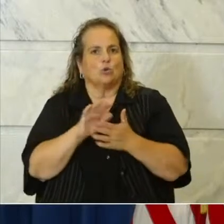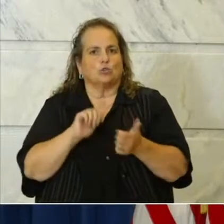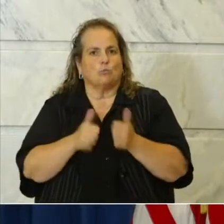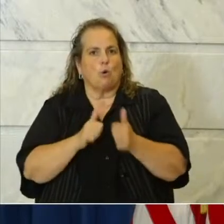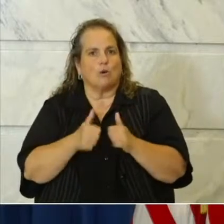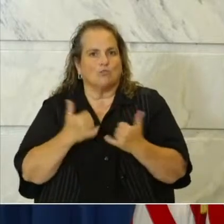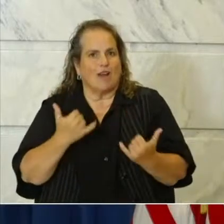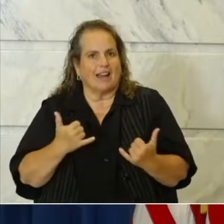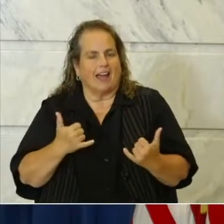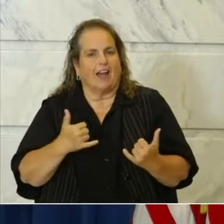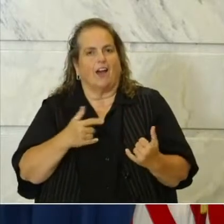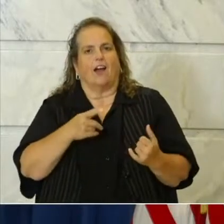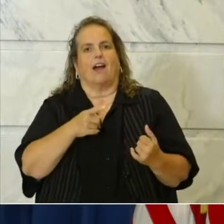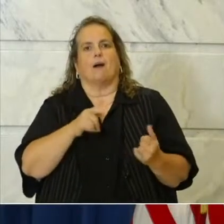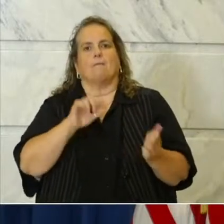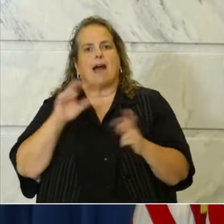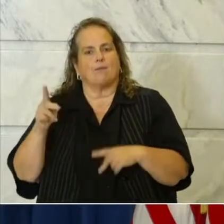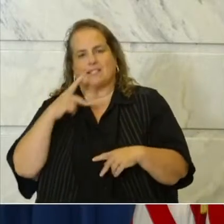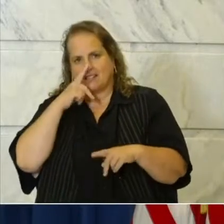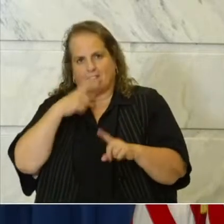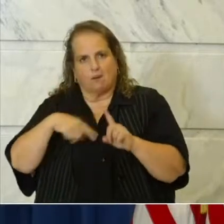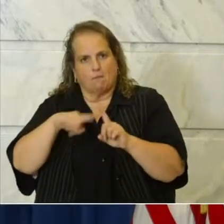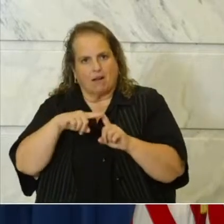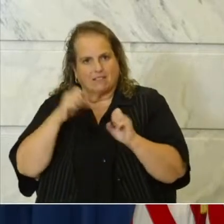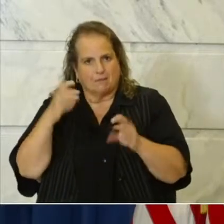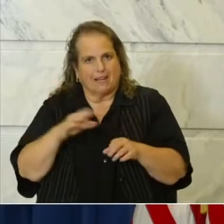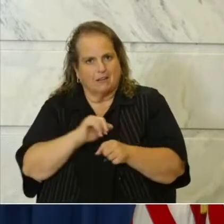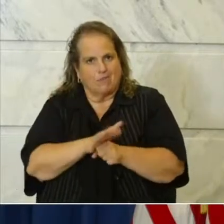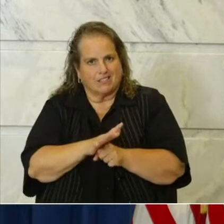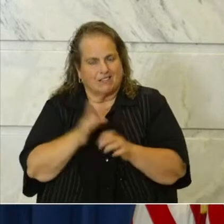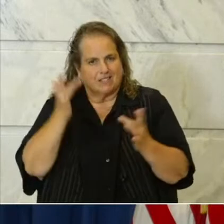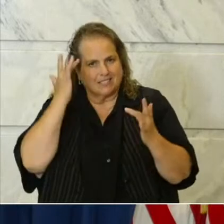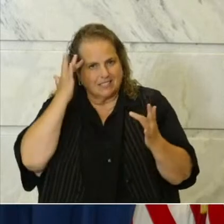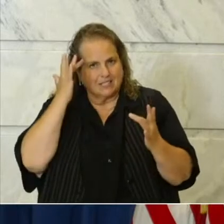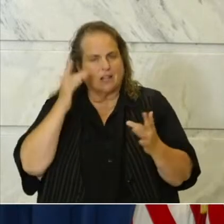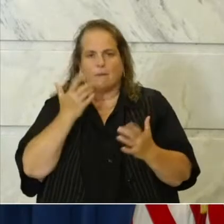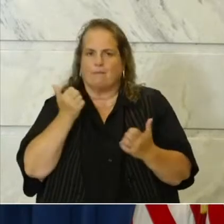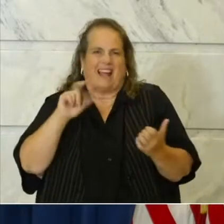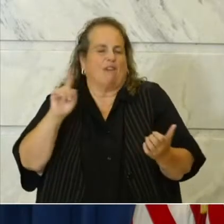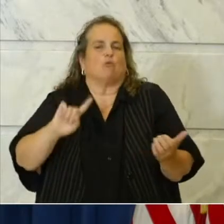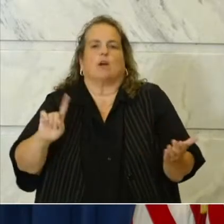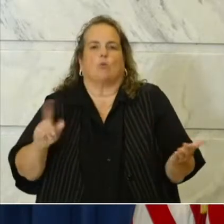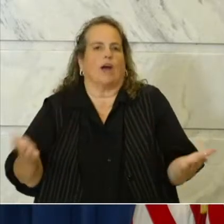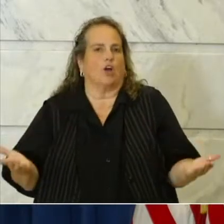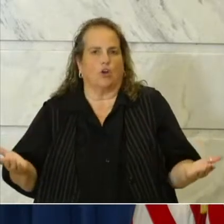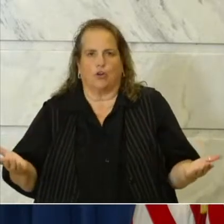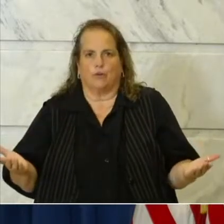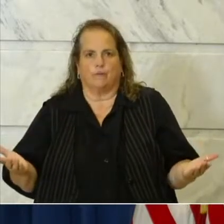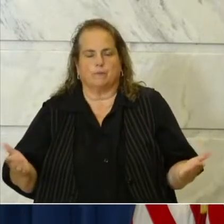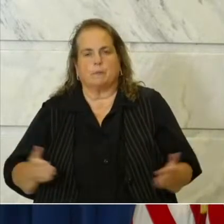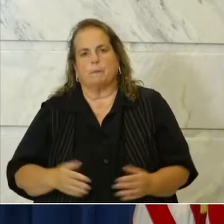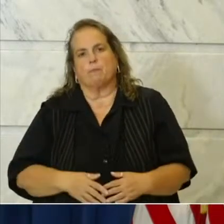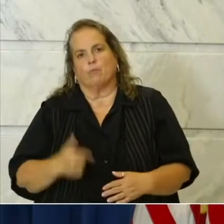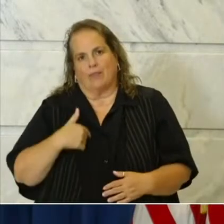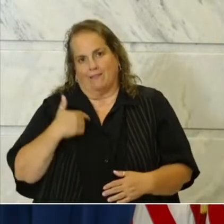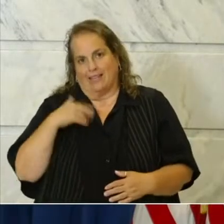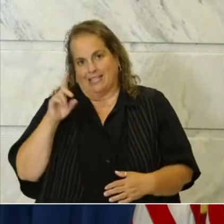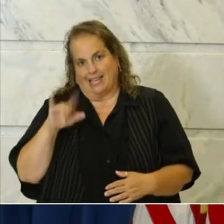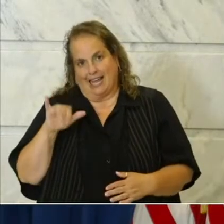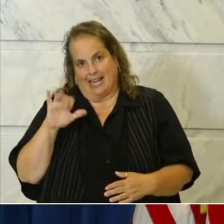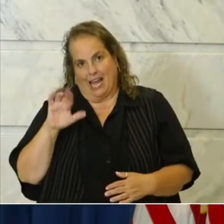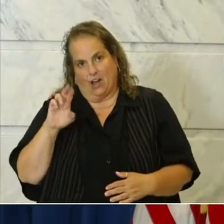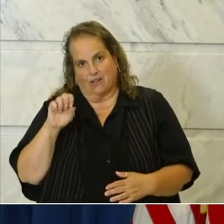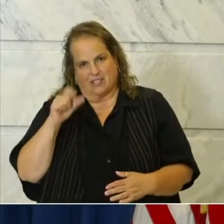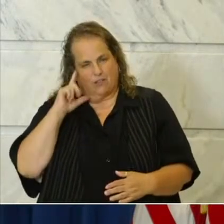training right now, we're seeing those positive outbreaks just about everywhere. We have daycares from, I think there's